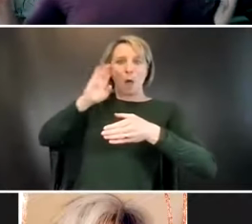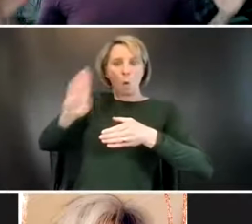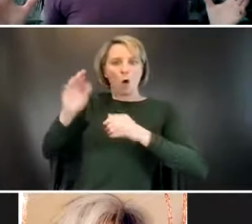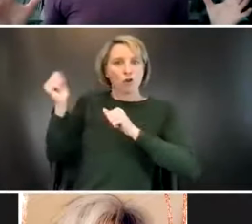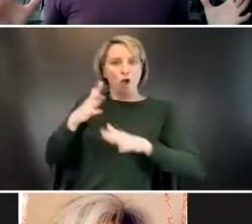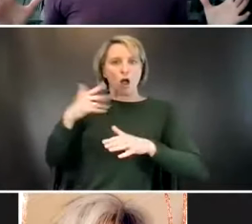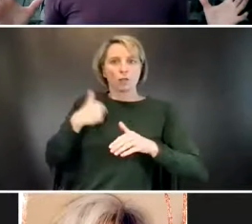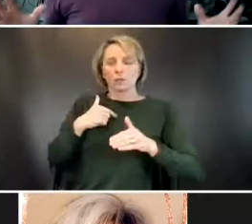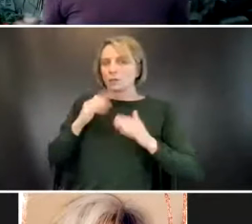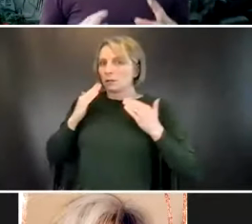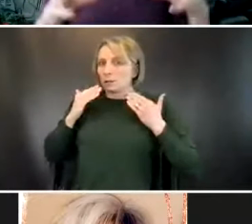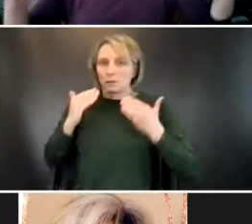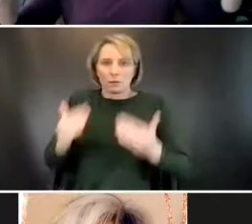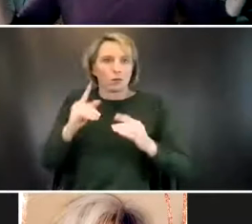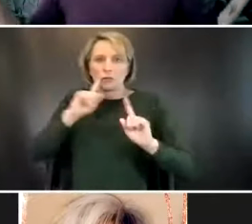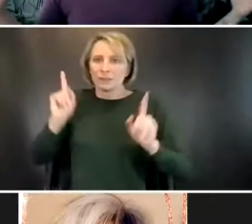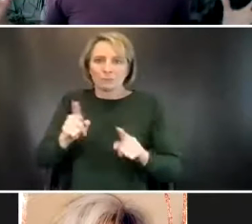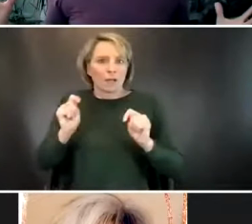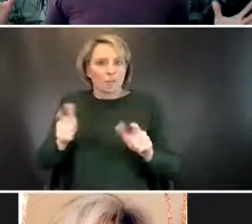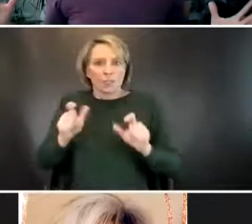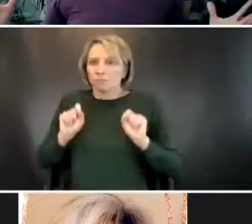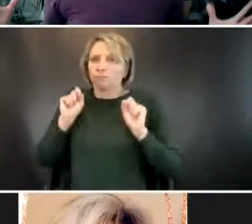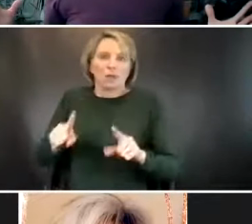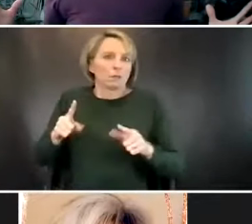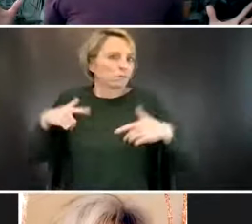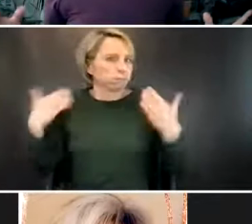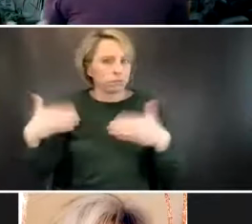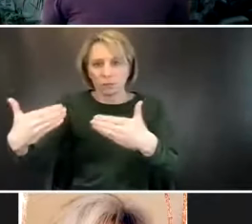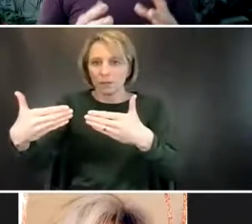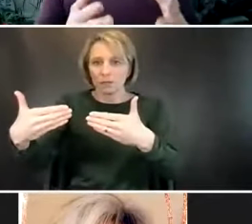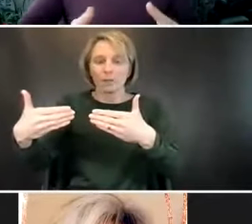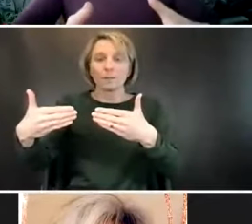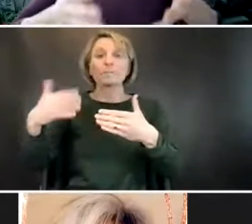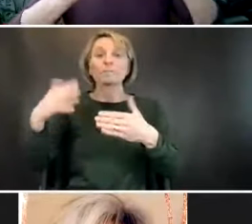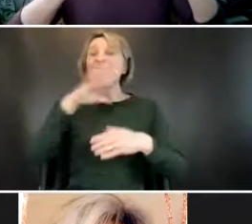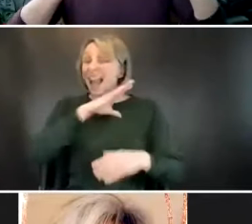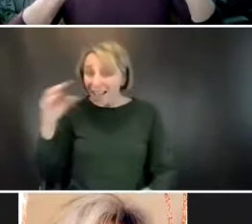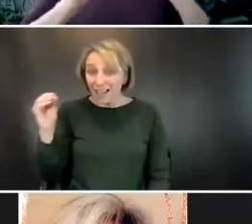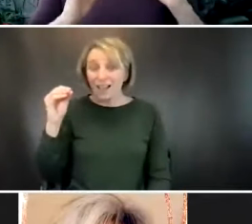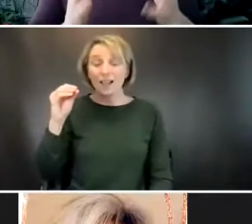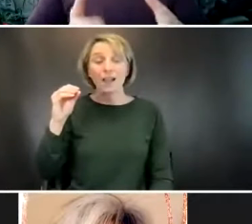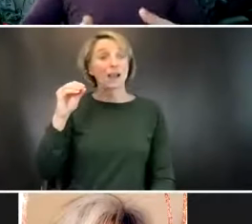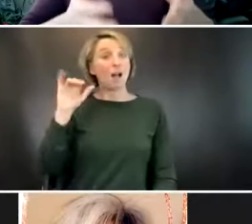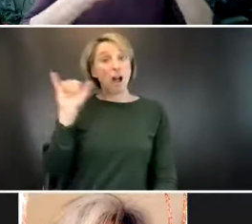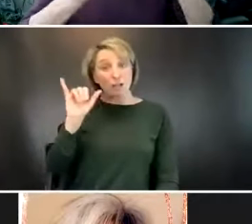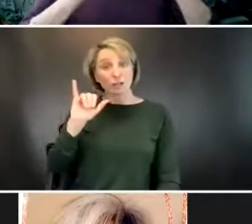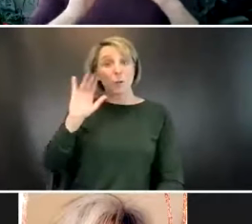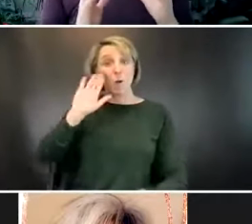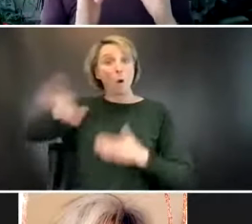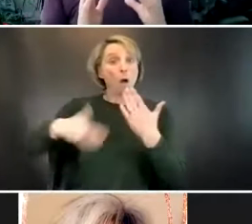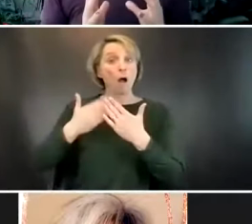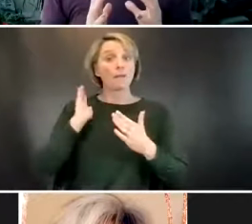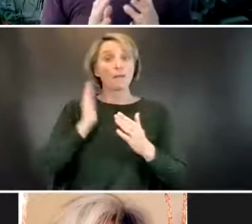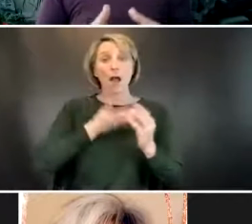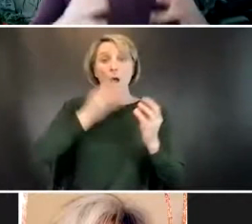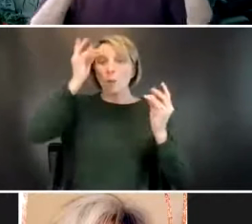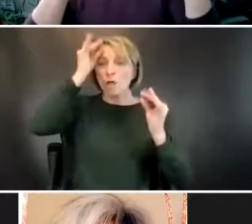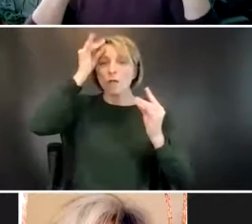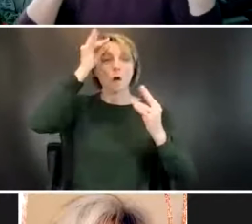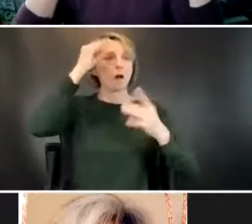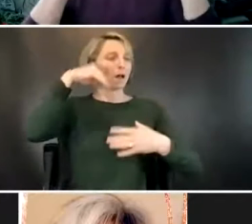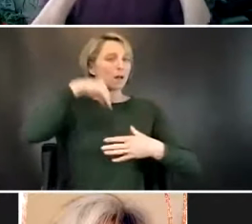isn't any capacity really for connecting with the people around us. All of our thought process, all of our emotional capacity